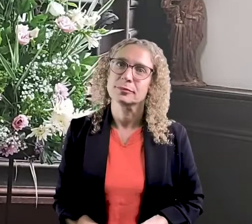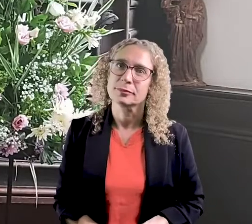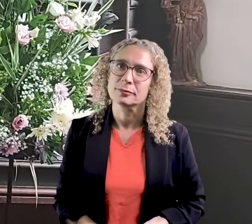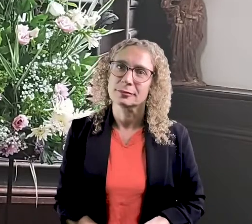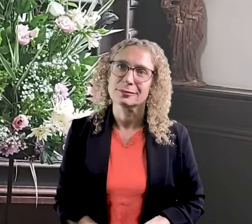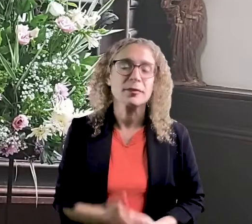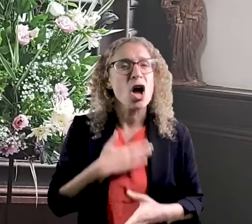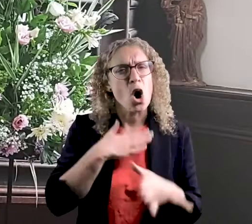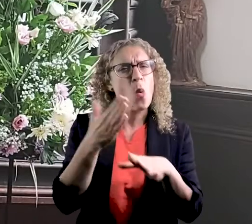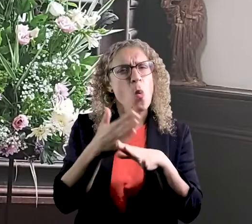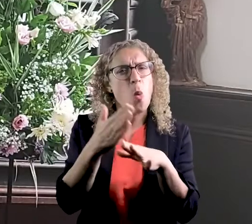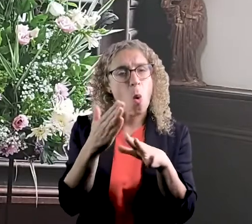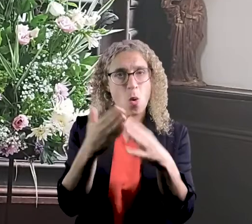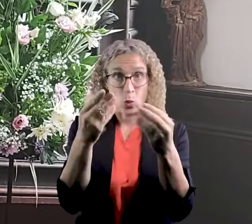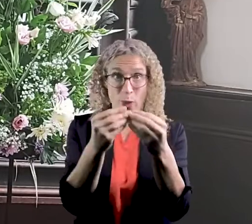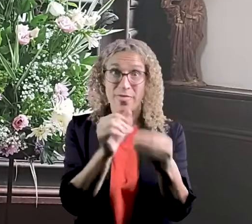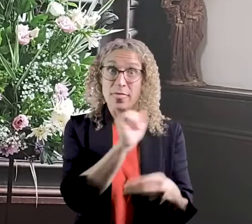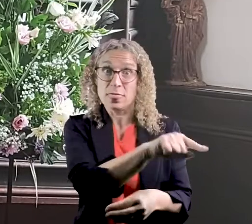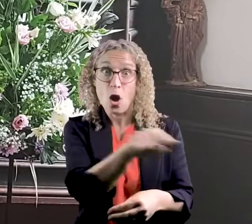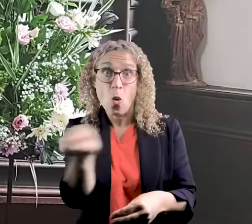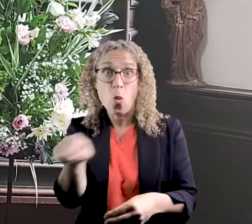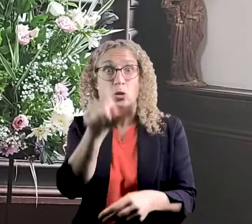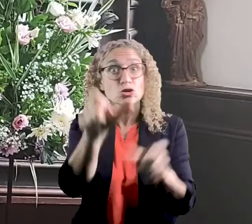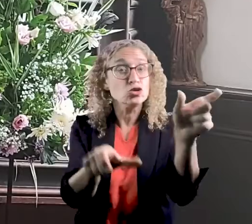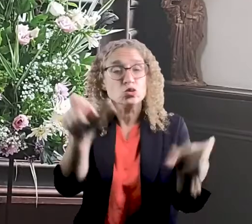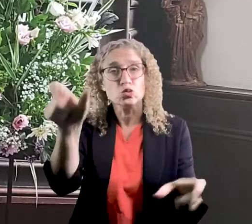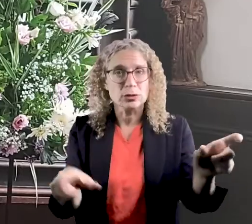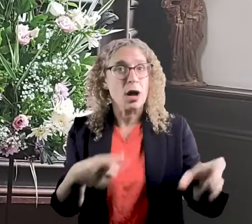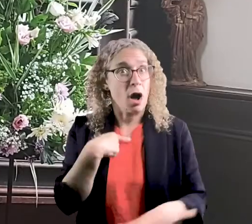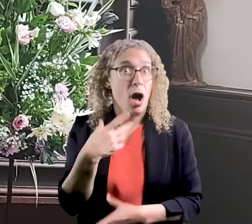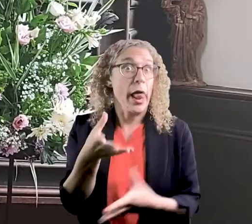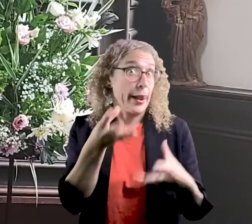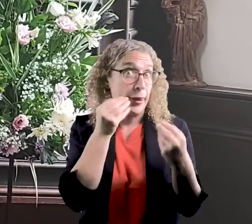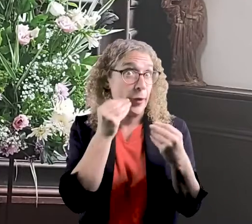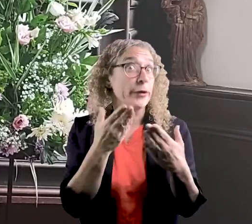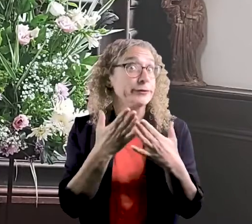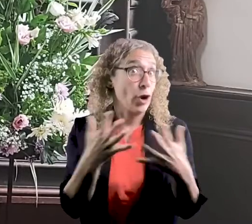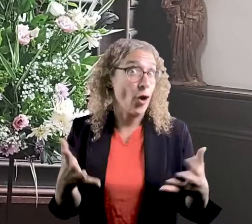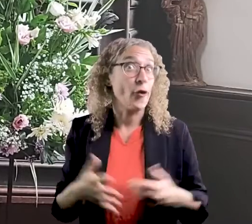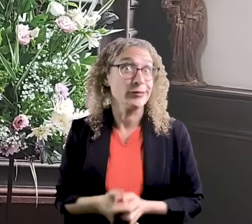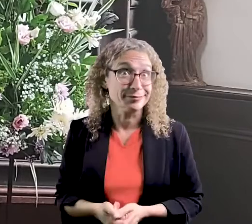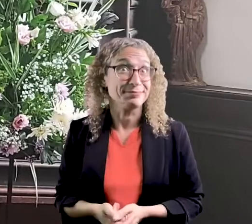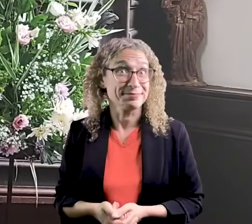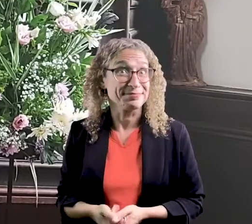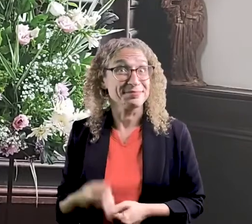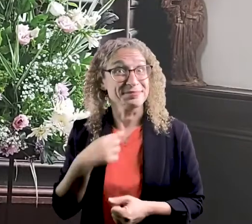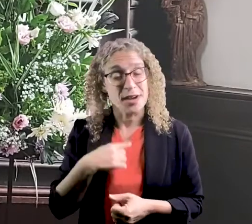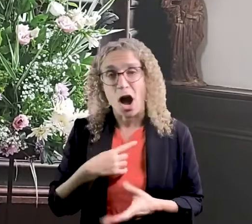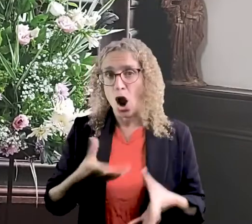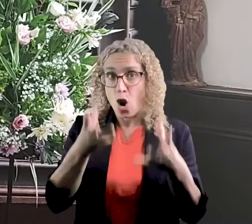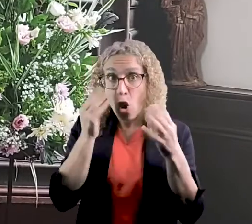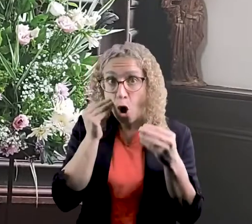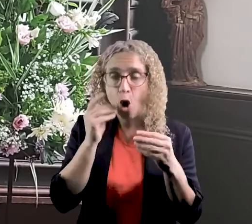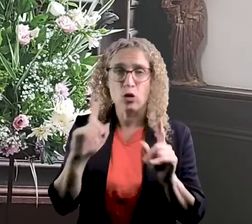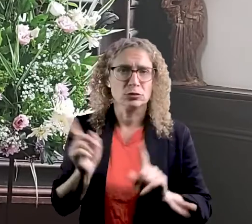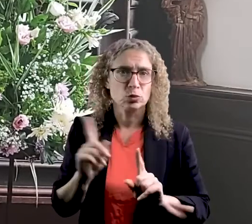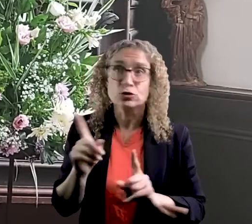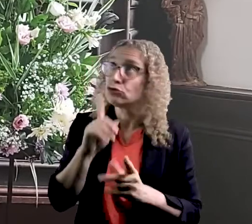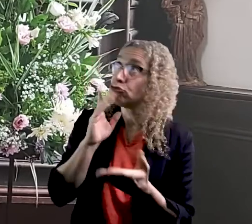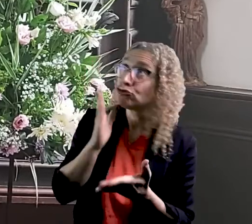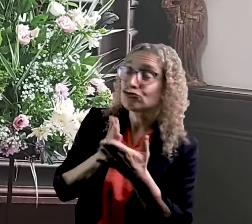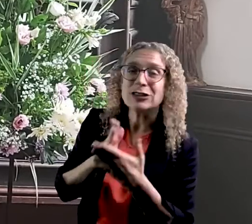The work with students was a time of learning for me. It was a time of learning to trust God in all sorts of